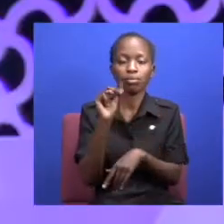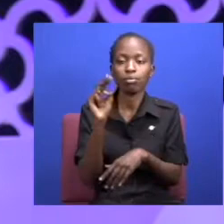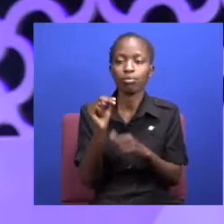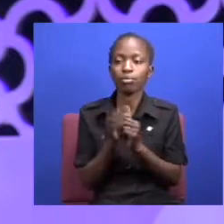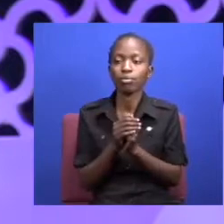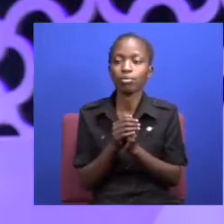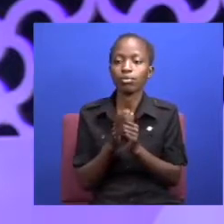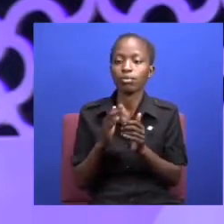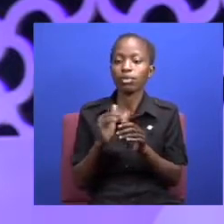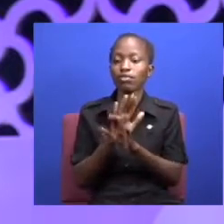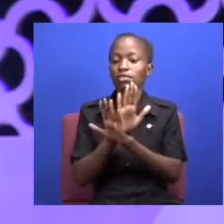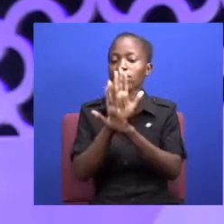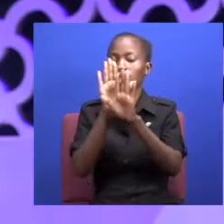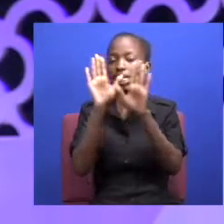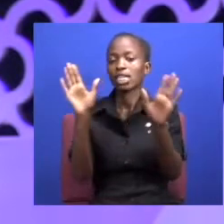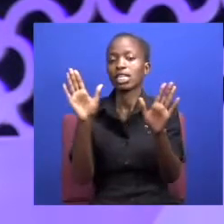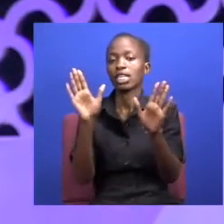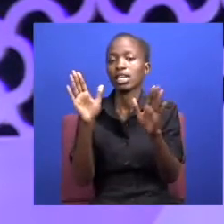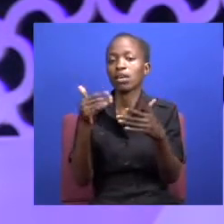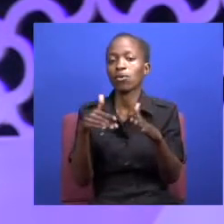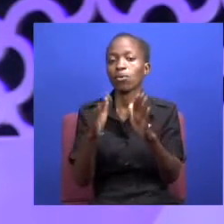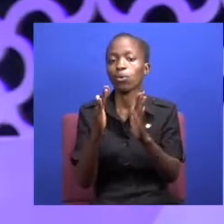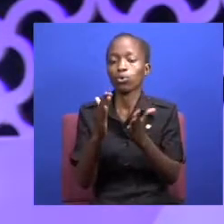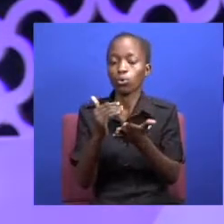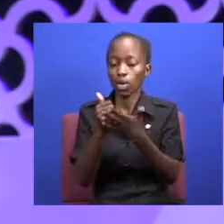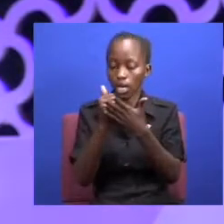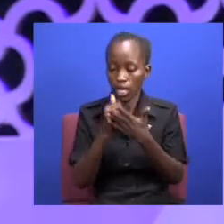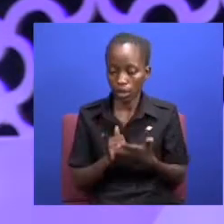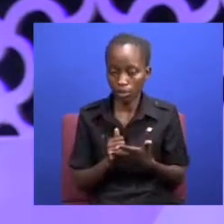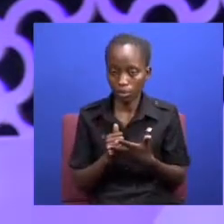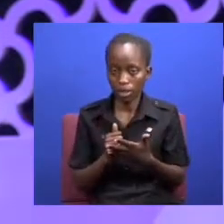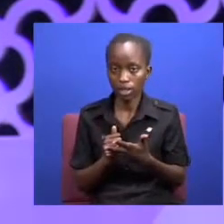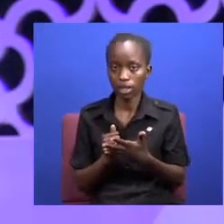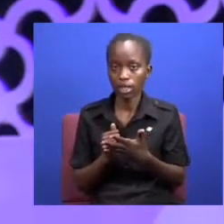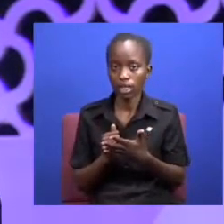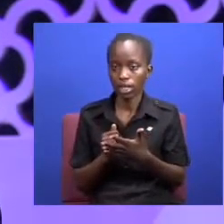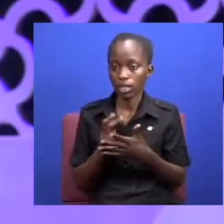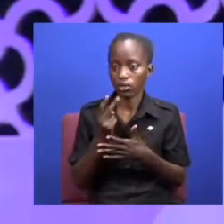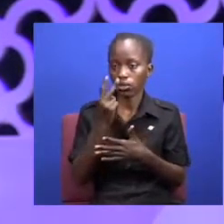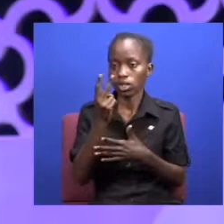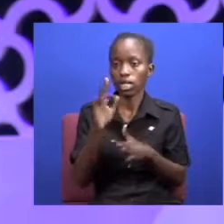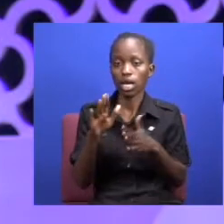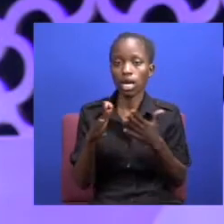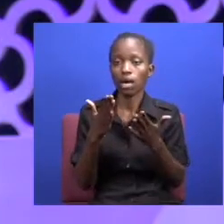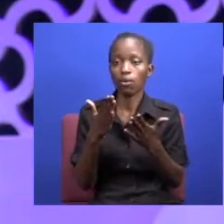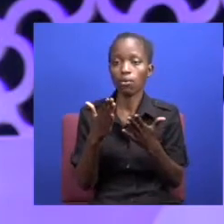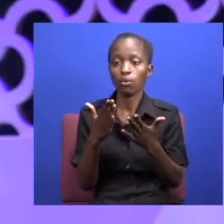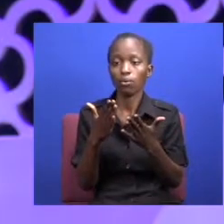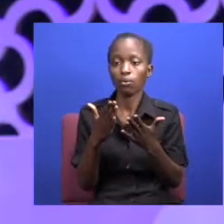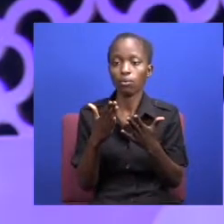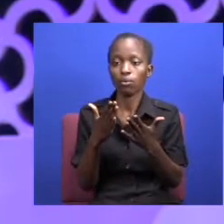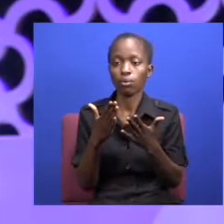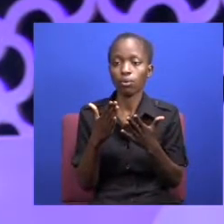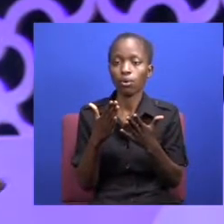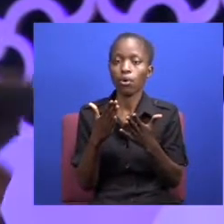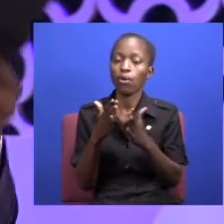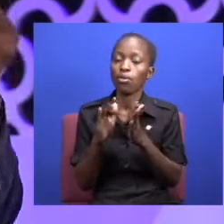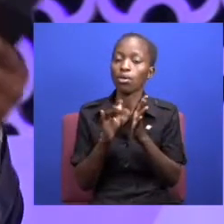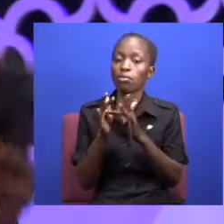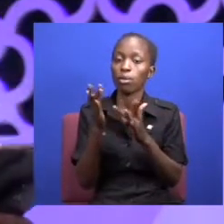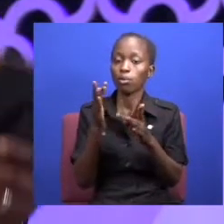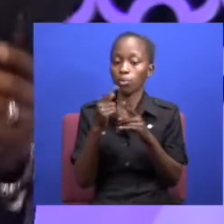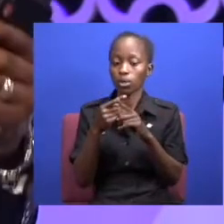there is not. And there's a very clear criteria to help us appreciate how the Bible we have today is actually